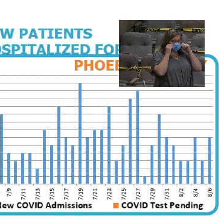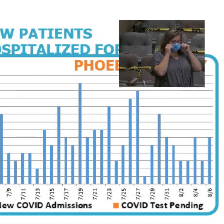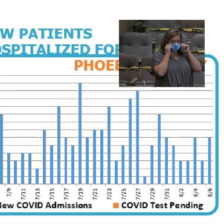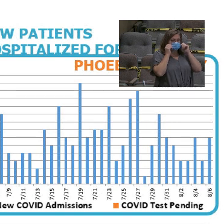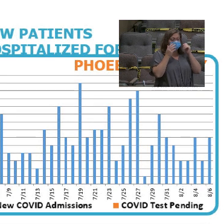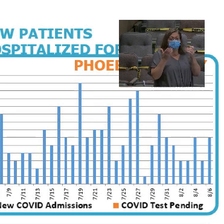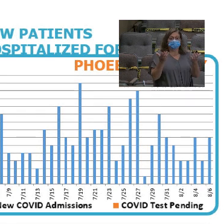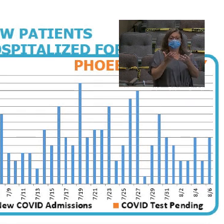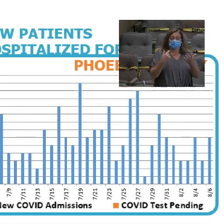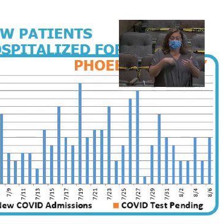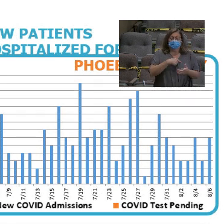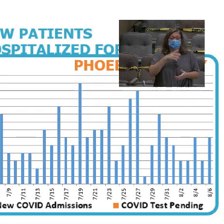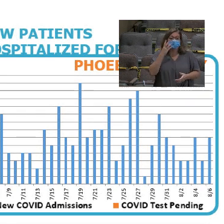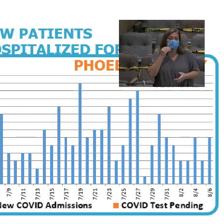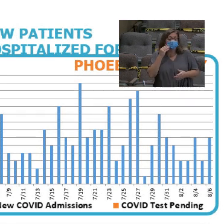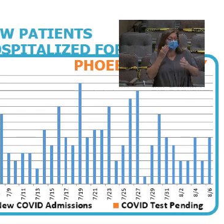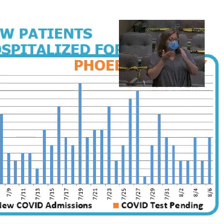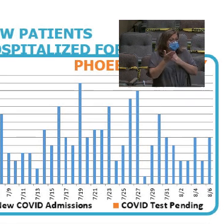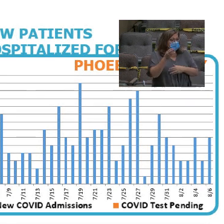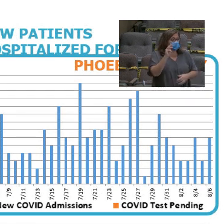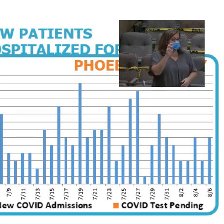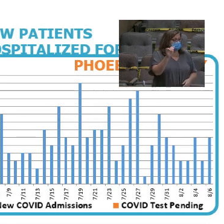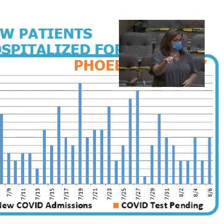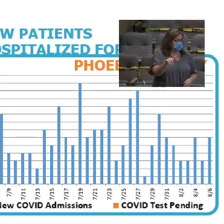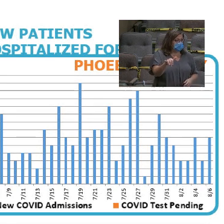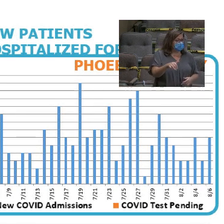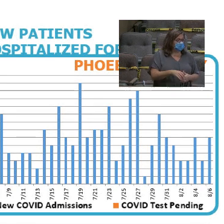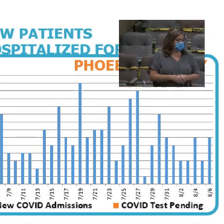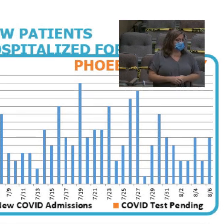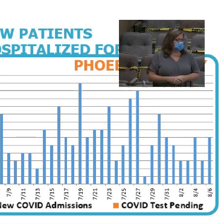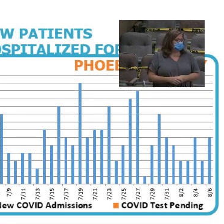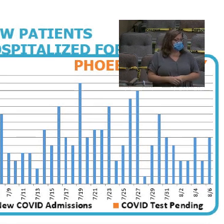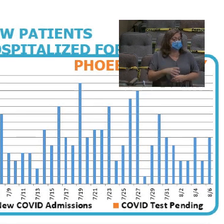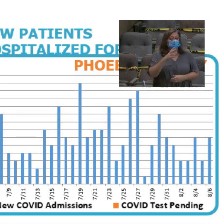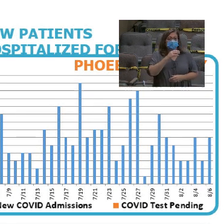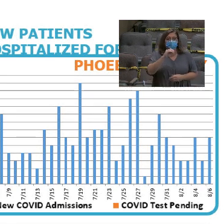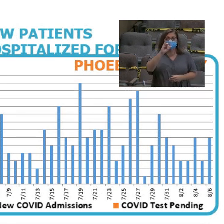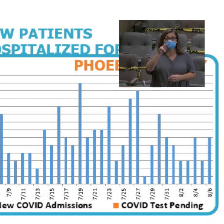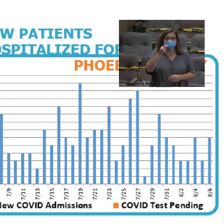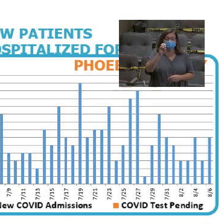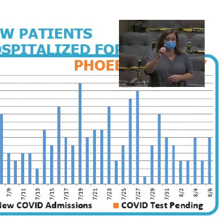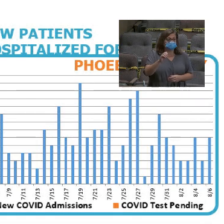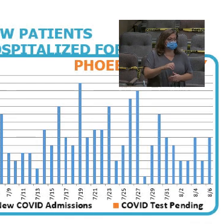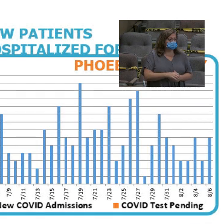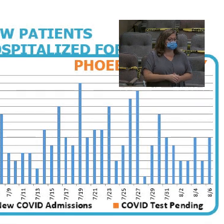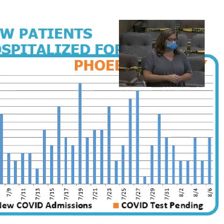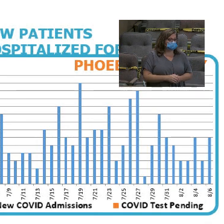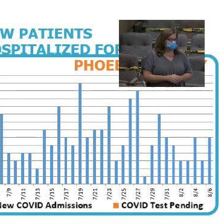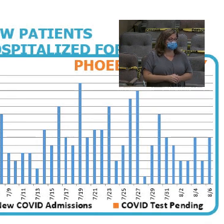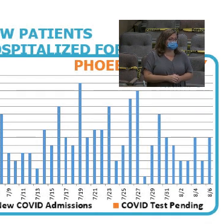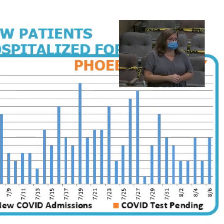experienced through the month of May and through most of the month of June was that